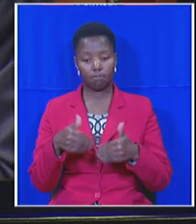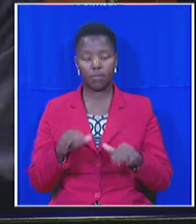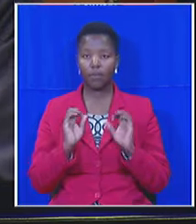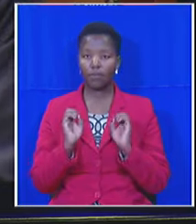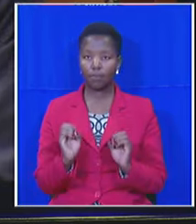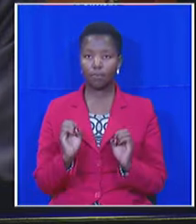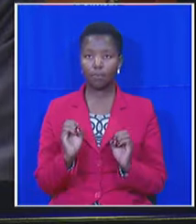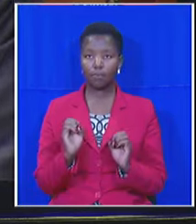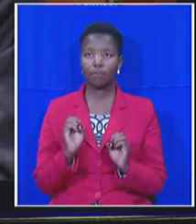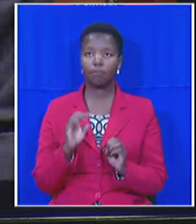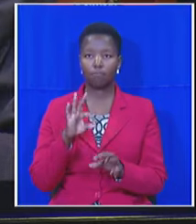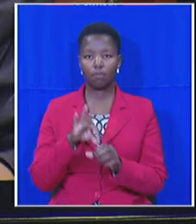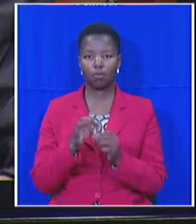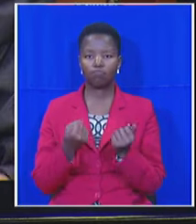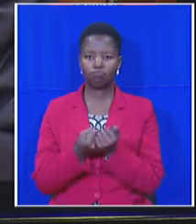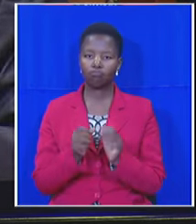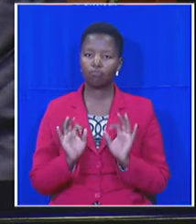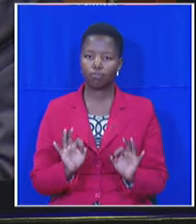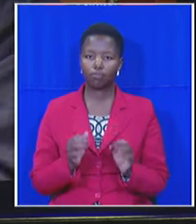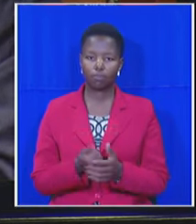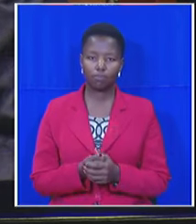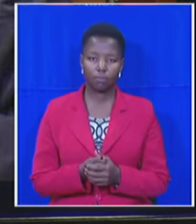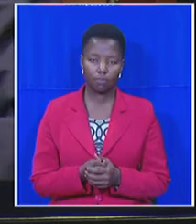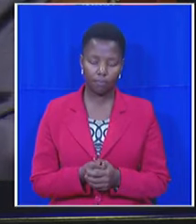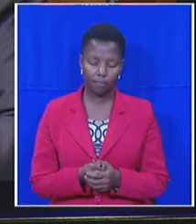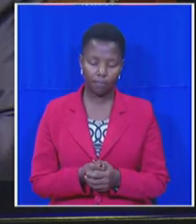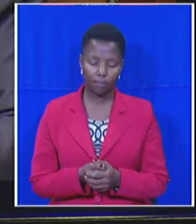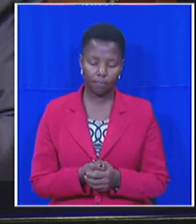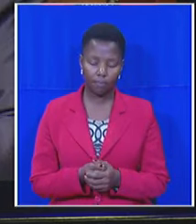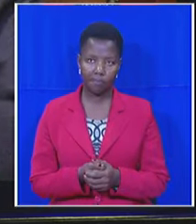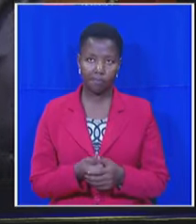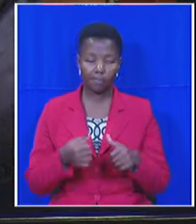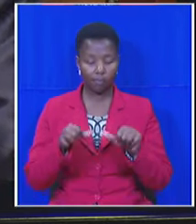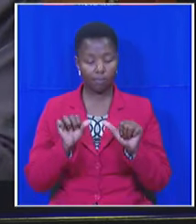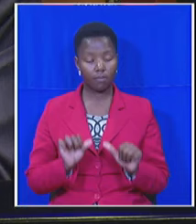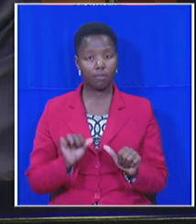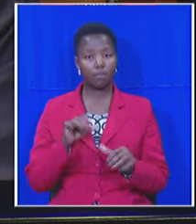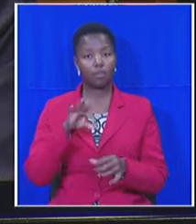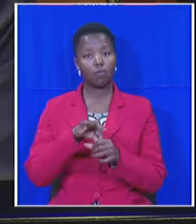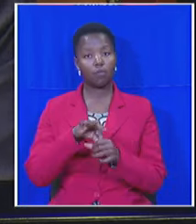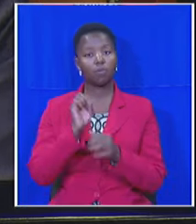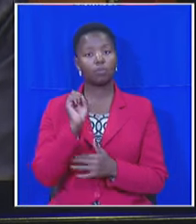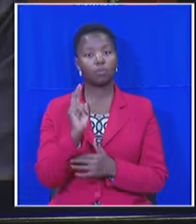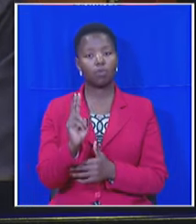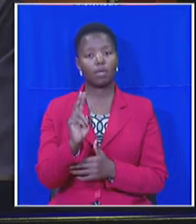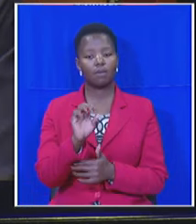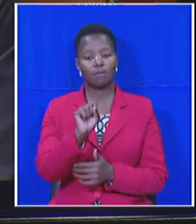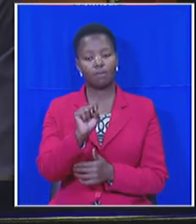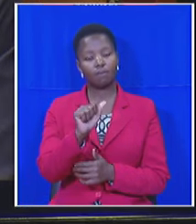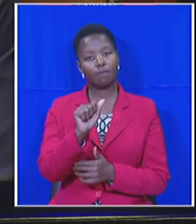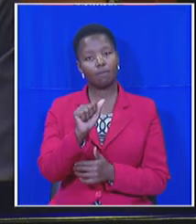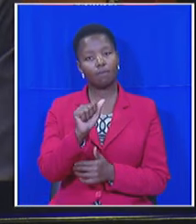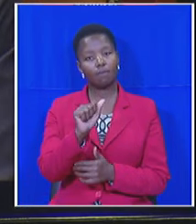abstentions, and the vote is accordingly agreed to. I now put vote number 12, Statistics South Africa. Are